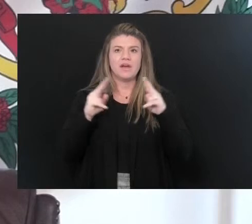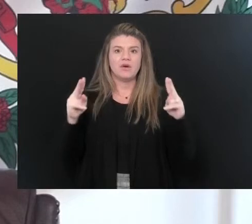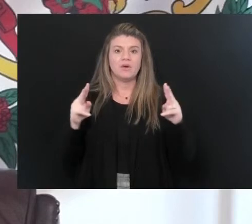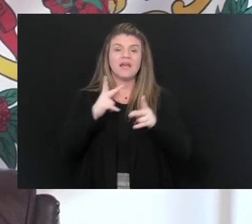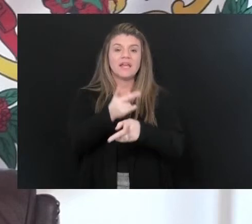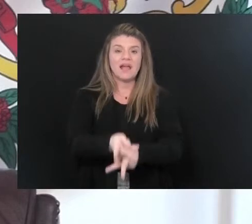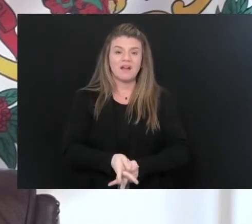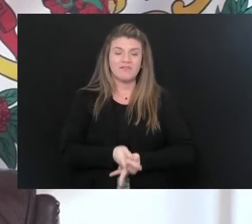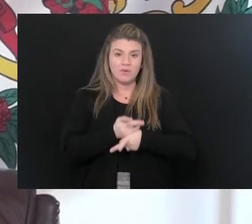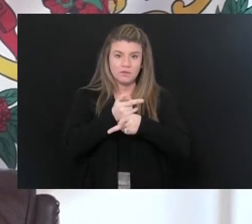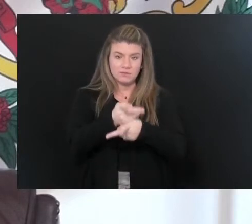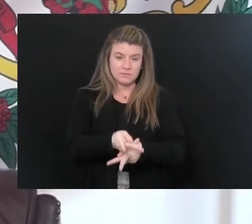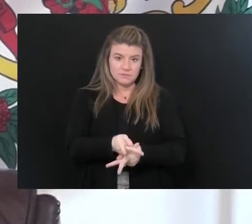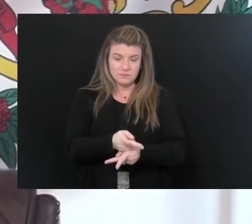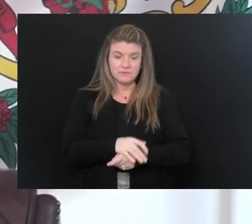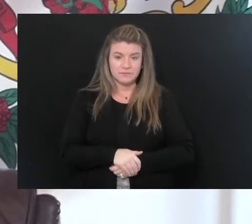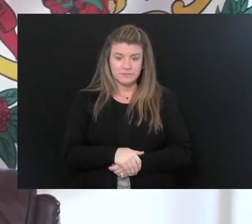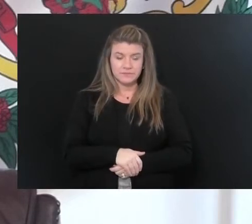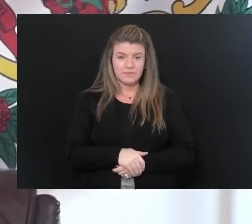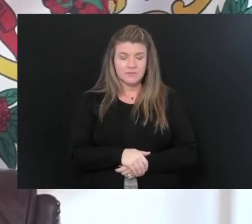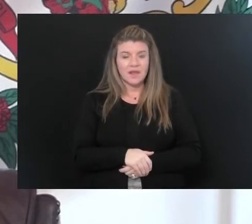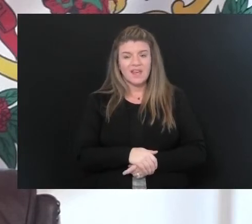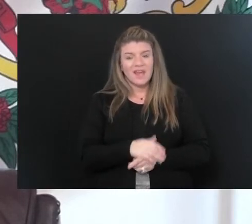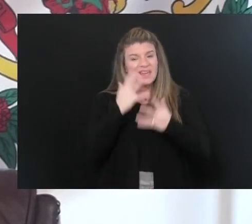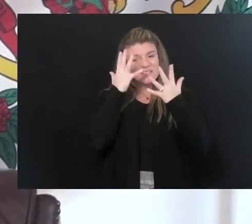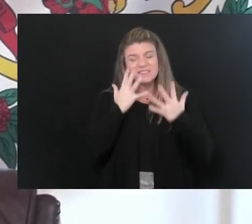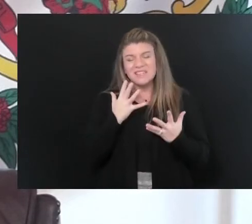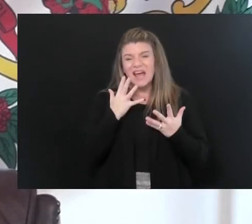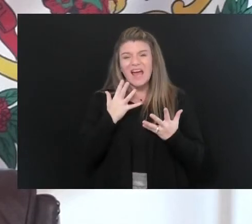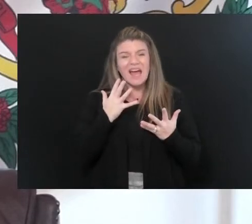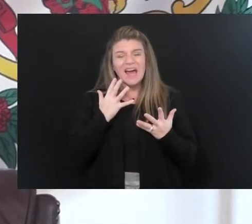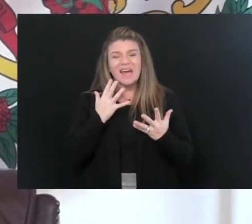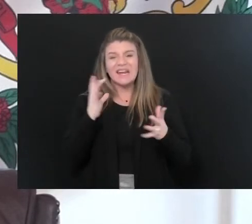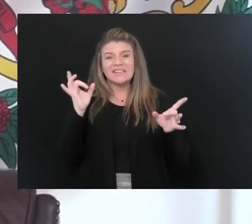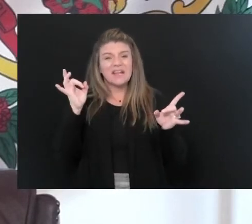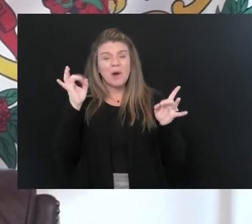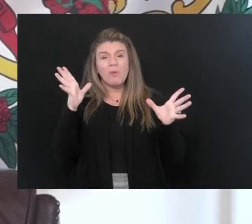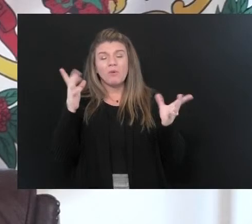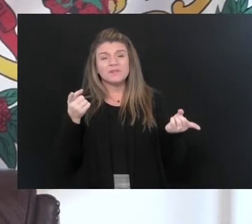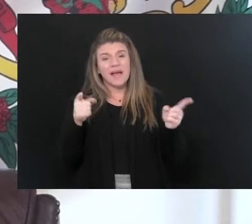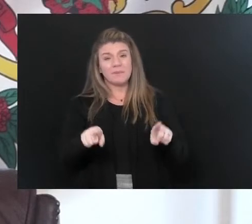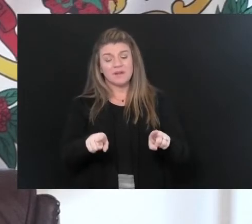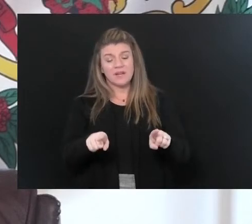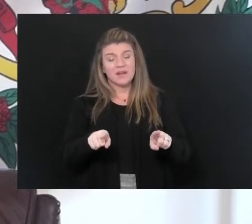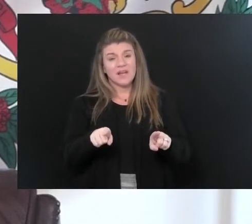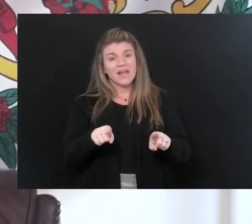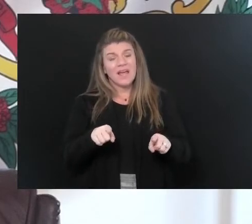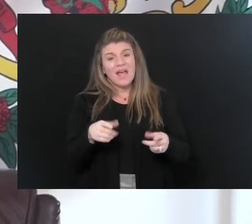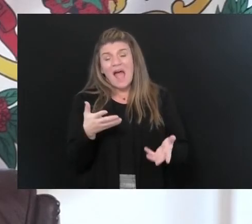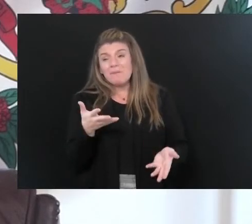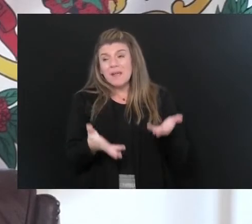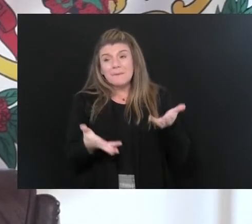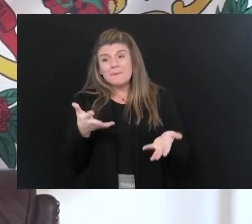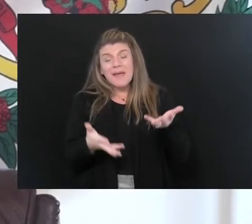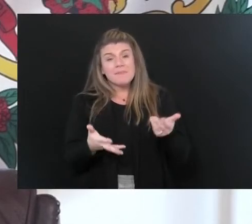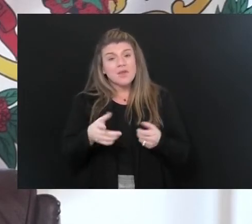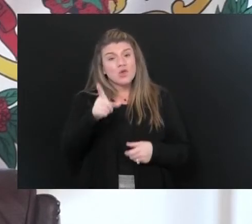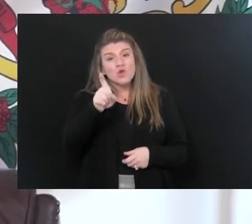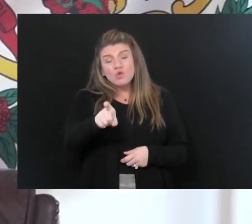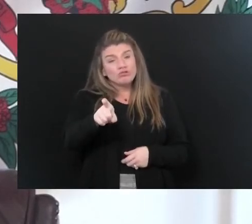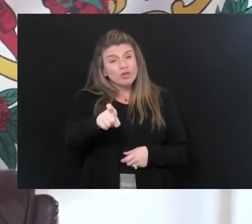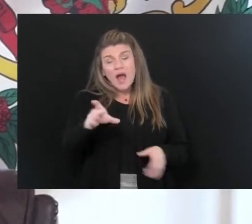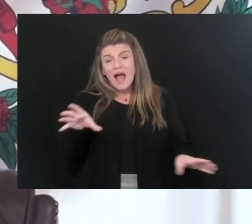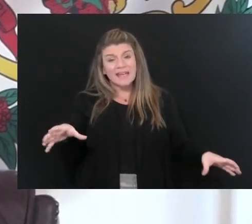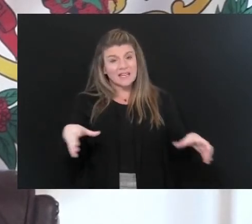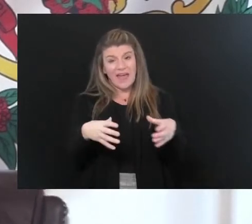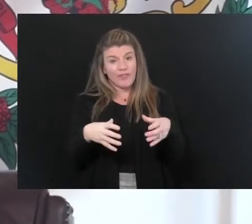absolutely, as sad and as terrible as it may be, you may need to really not bring your family